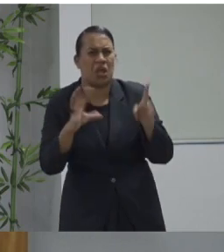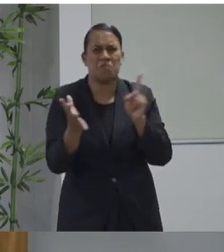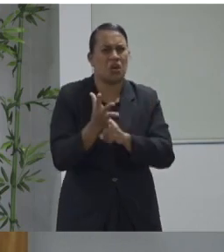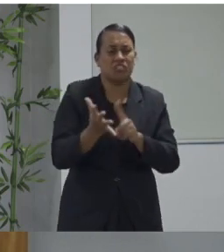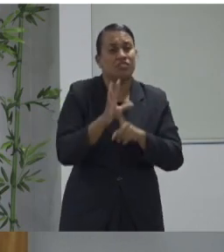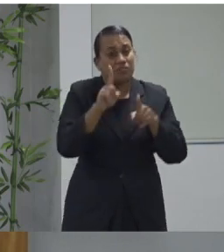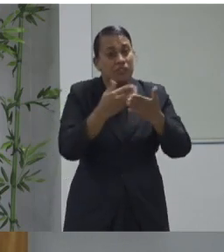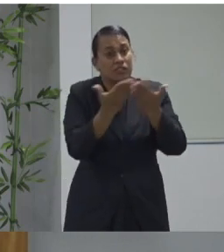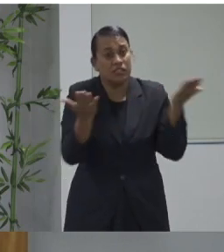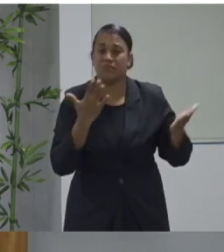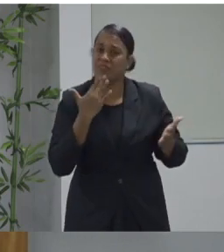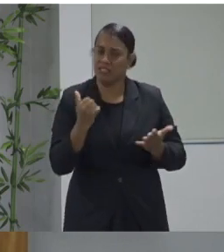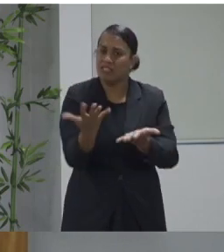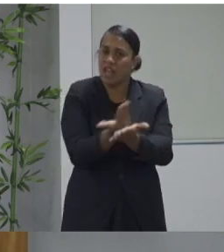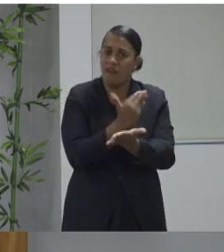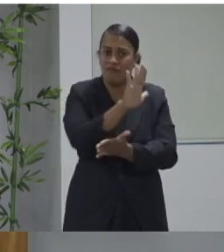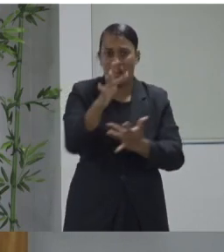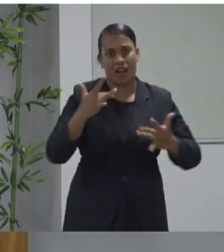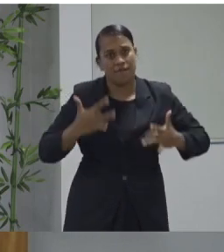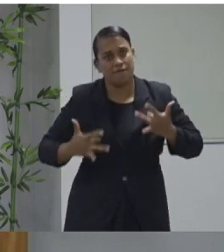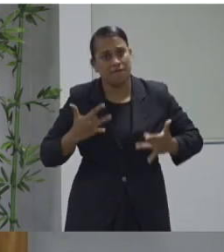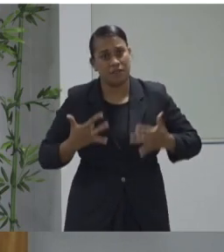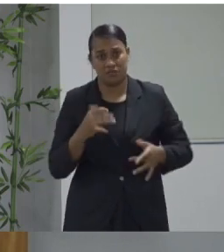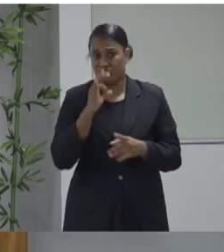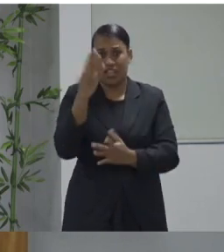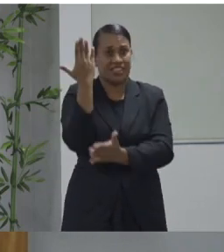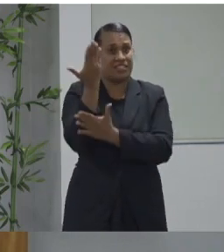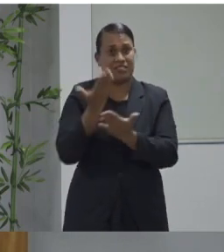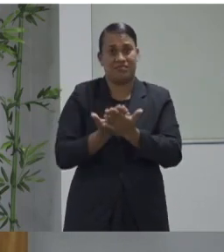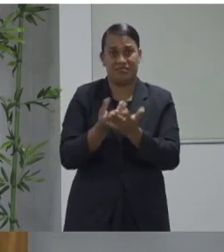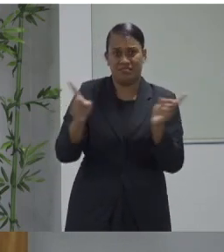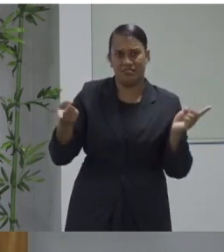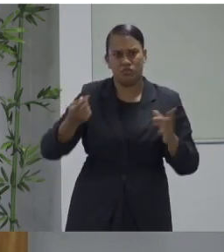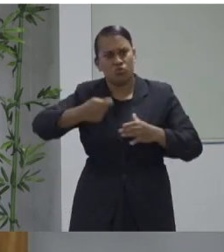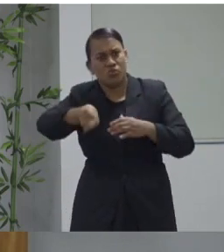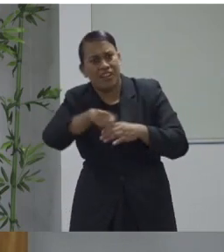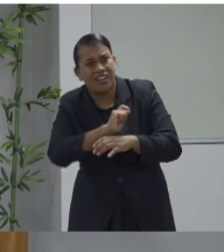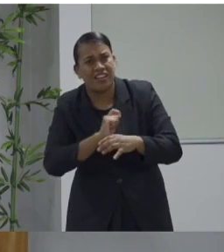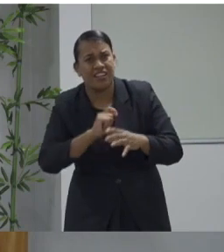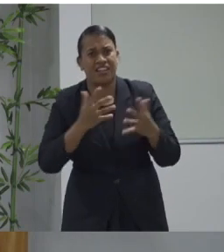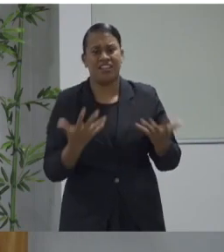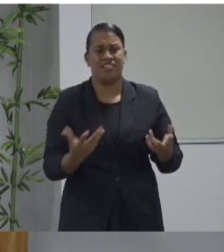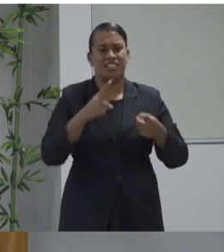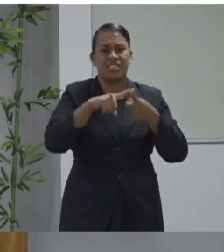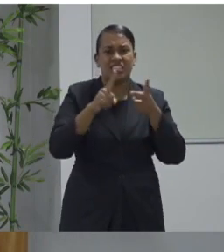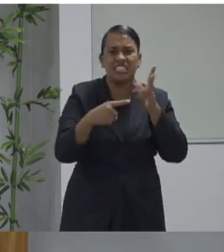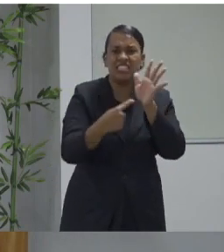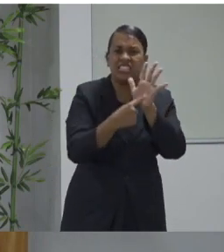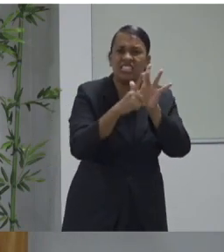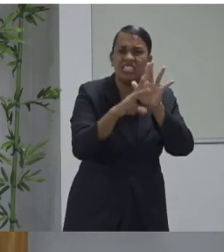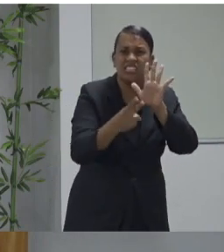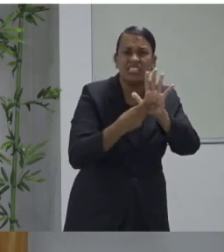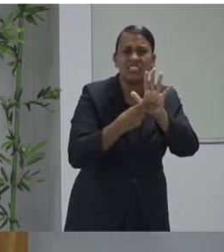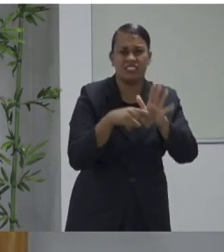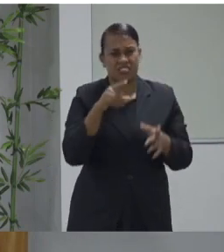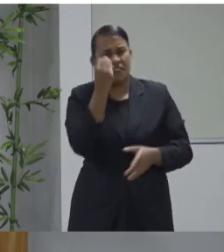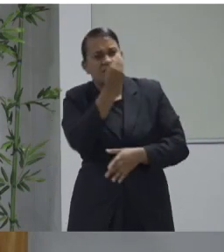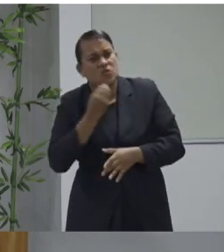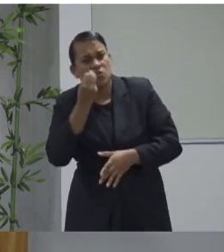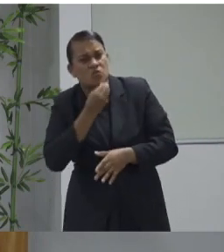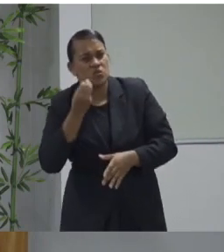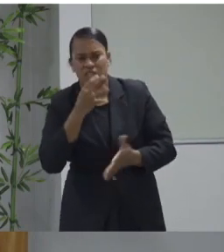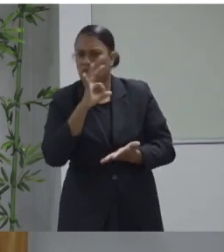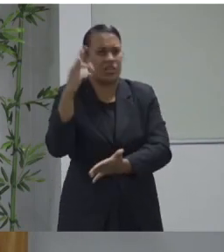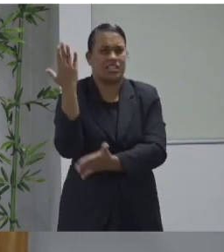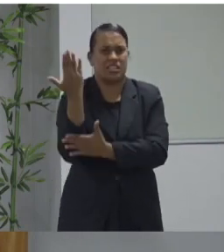life. Don't rely on processed foods and unhealthy snacks. Eat fresh fruits and vegetables. It's never too late to take steps to